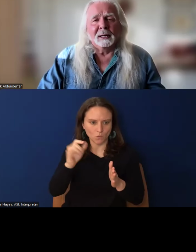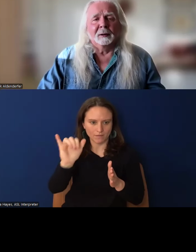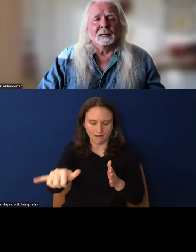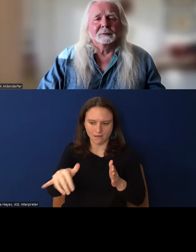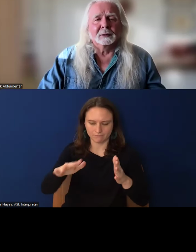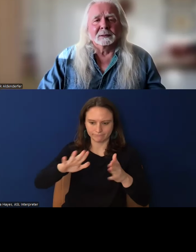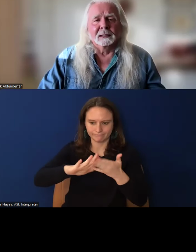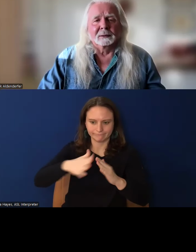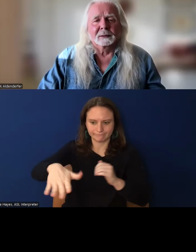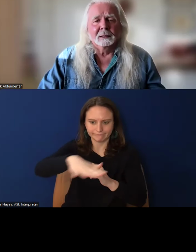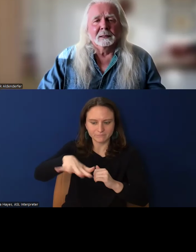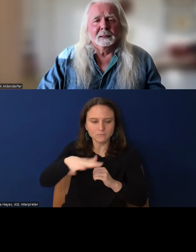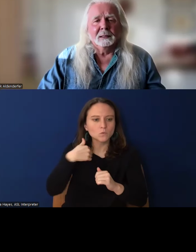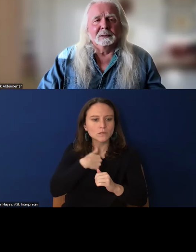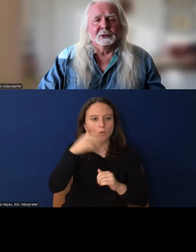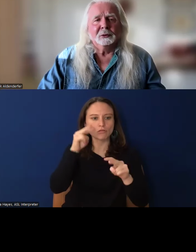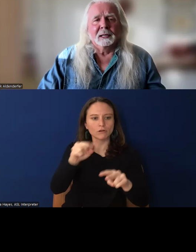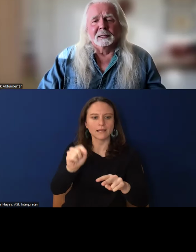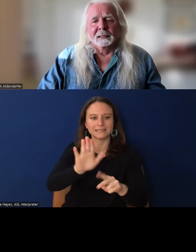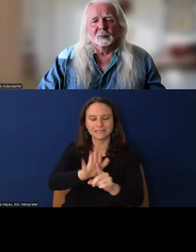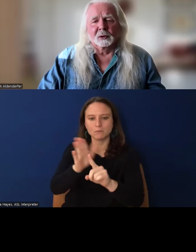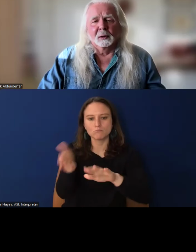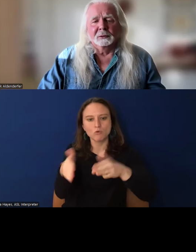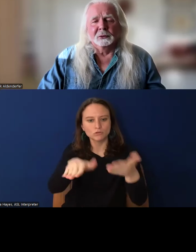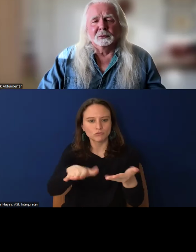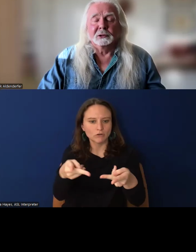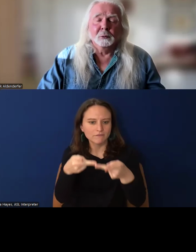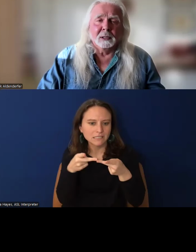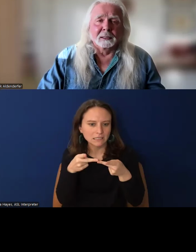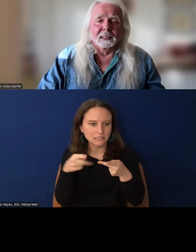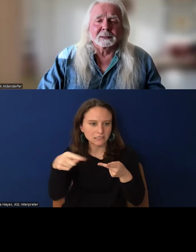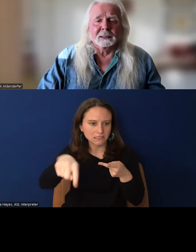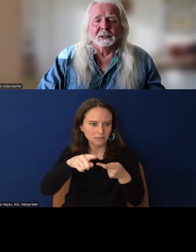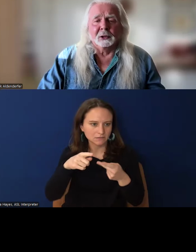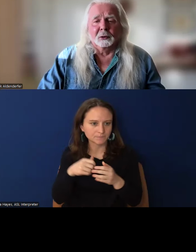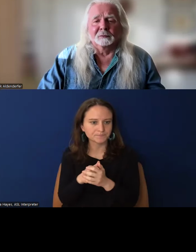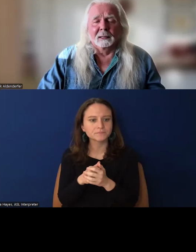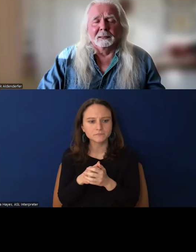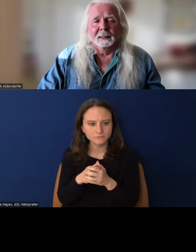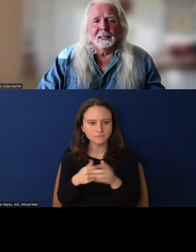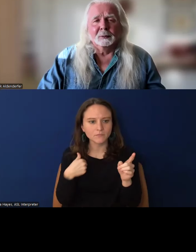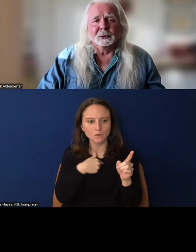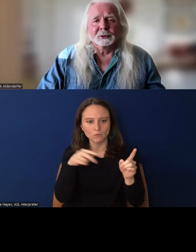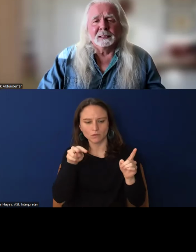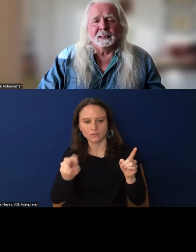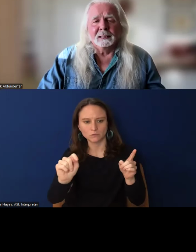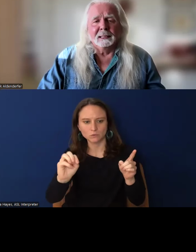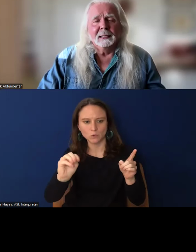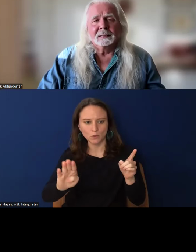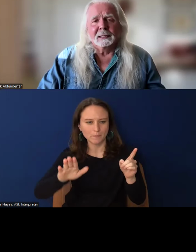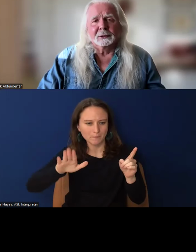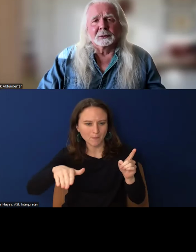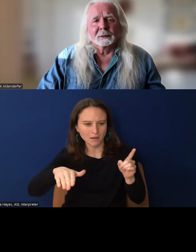was buried after his death. And to do that, then, we're going to the tomb context in the Yarlung Valley, which you see in